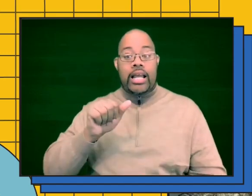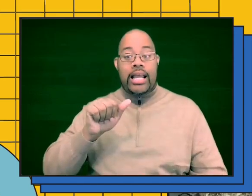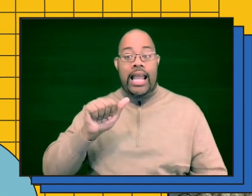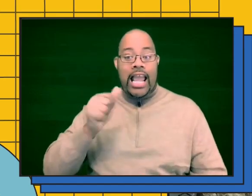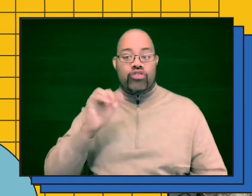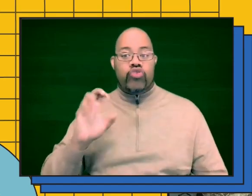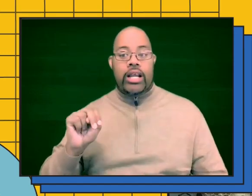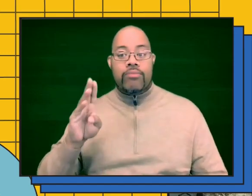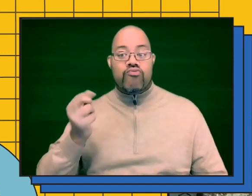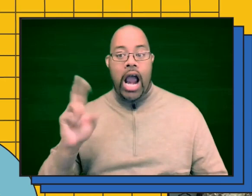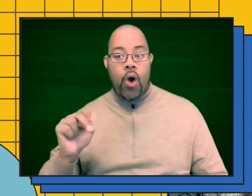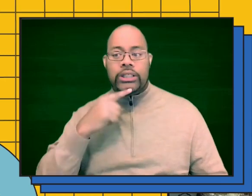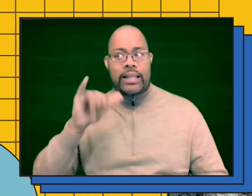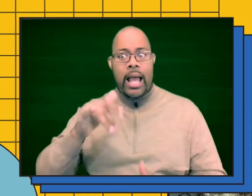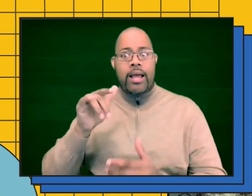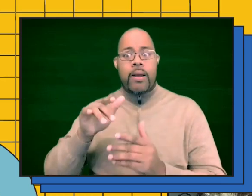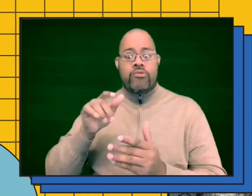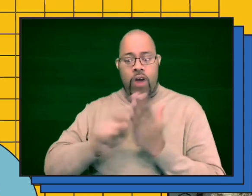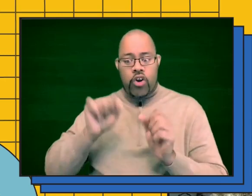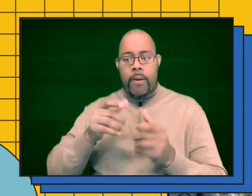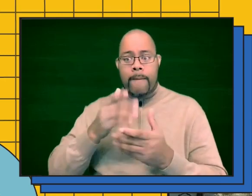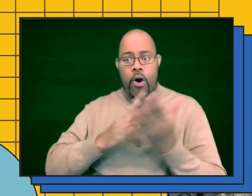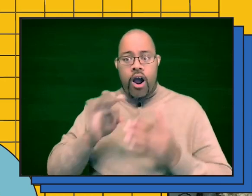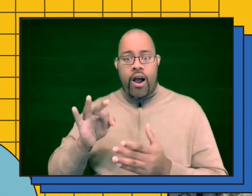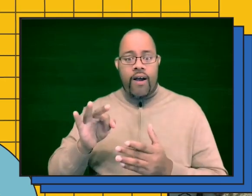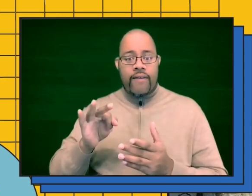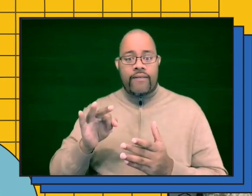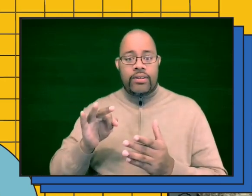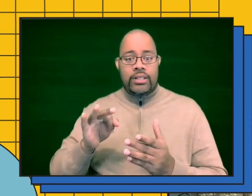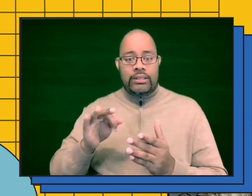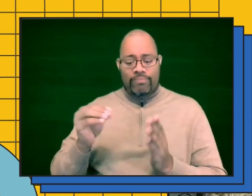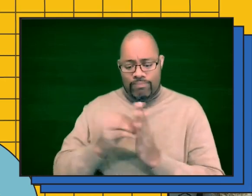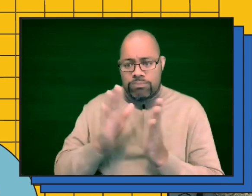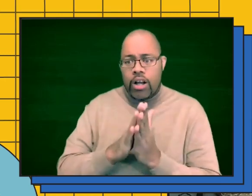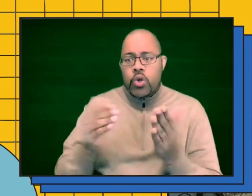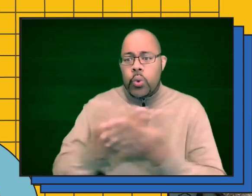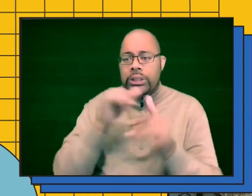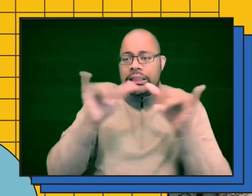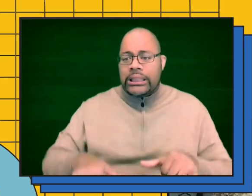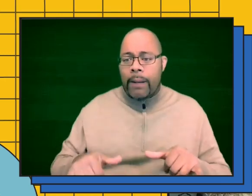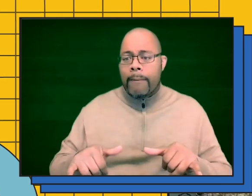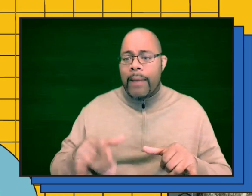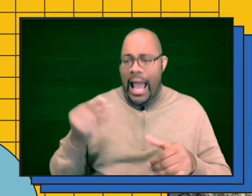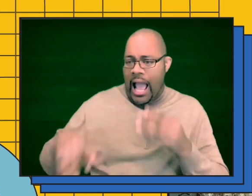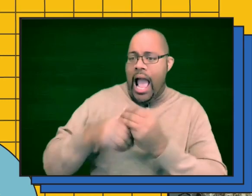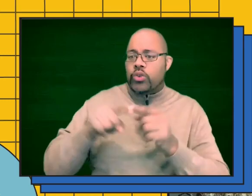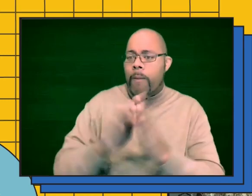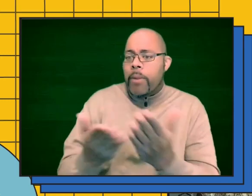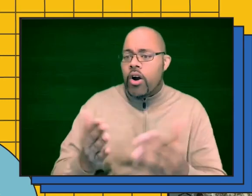Marie Brown suggesting that these writings could be part of the Emergent Strategy Imprint Book Flow Paradigm at AK